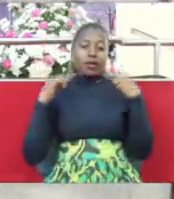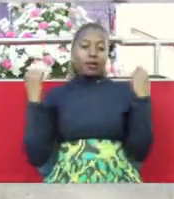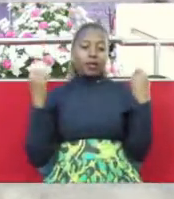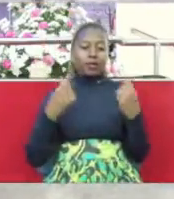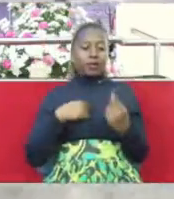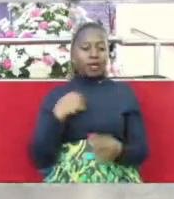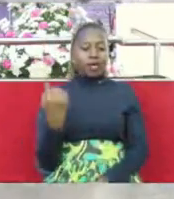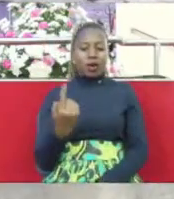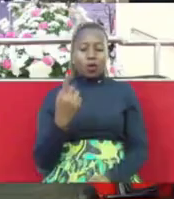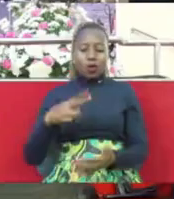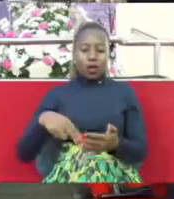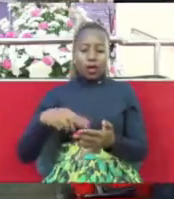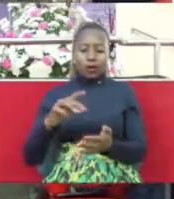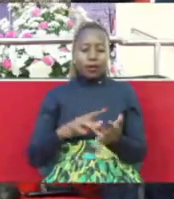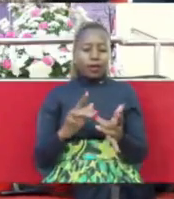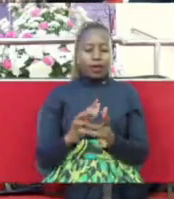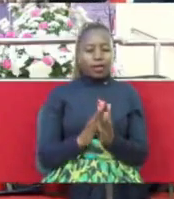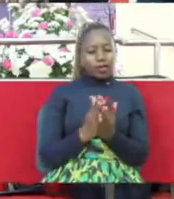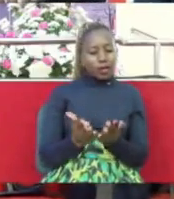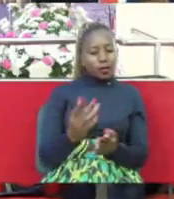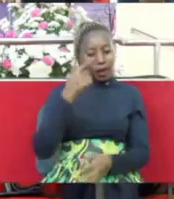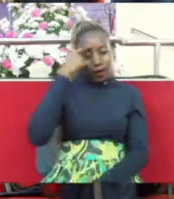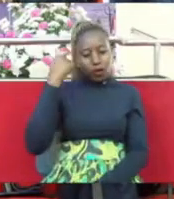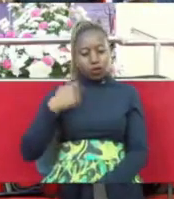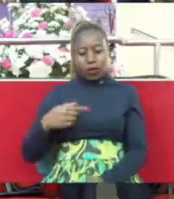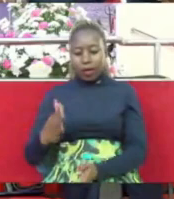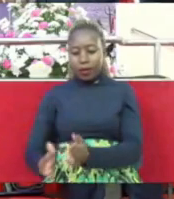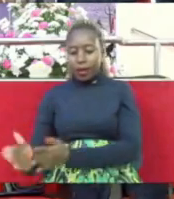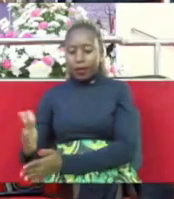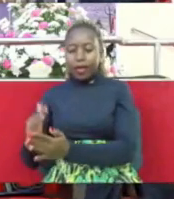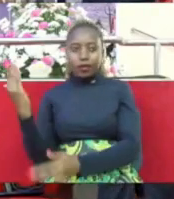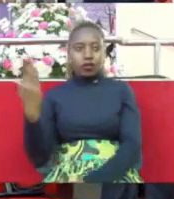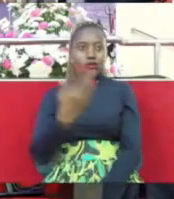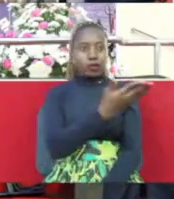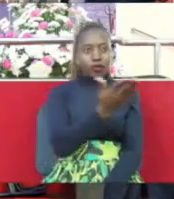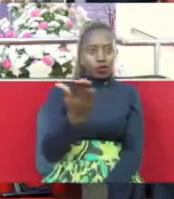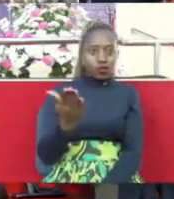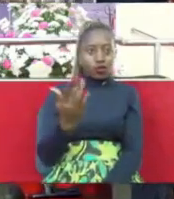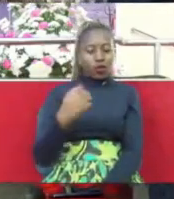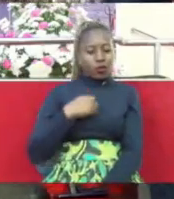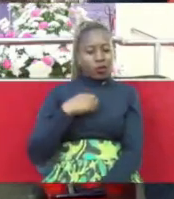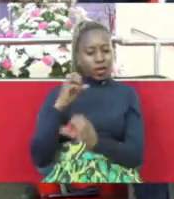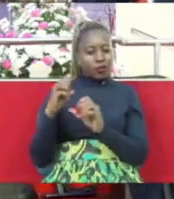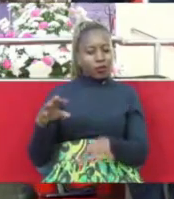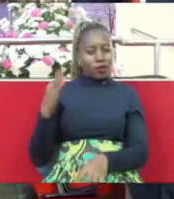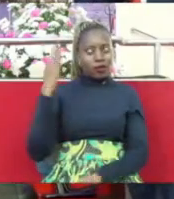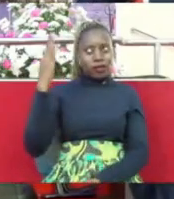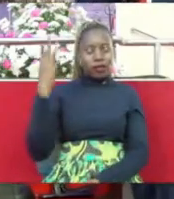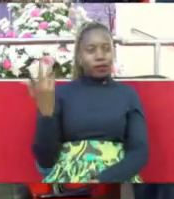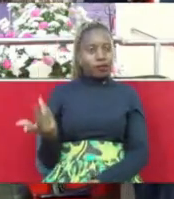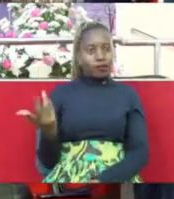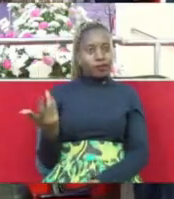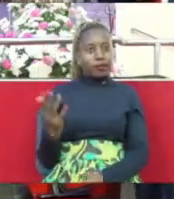scripture? Je, nasoma maandiko? Because I'm preparing to come and preach to you. Sababu mnajiandaa kwenda kuhubiri. Have I lost him? Je, nimempoteza? Praise the name of the